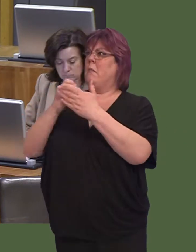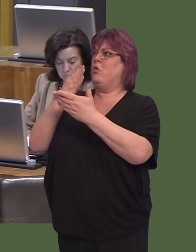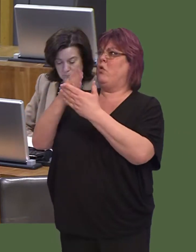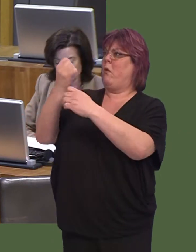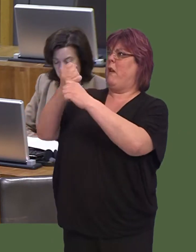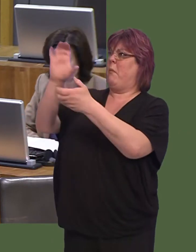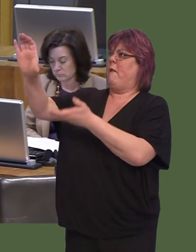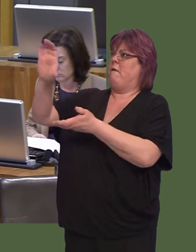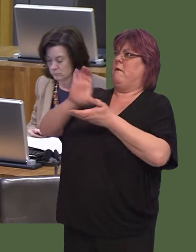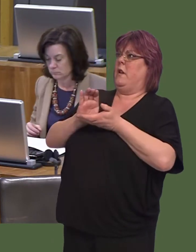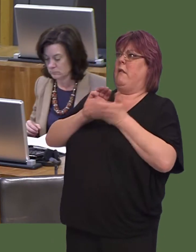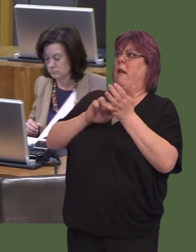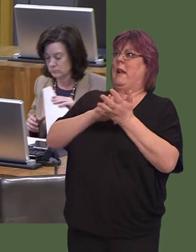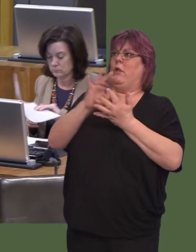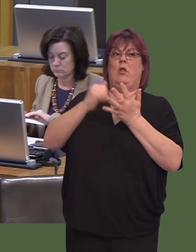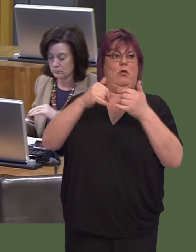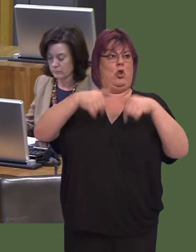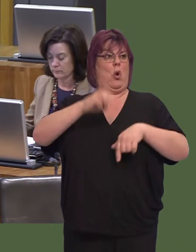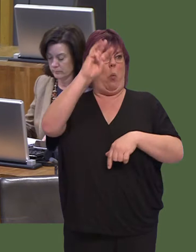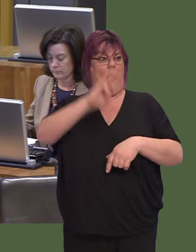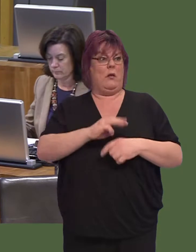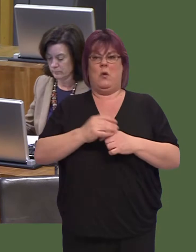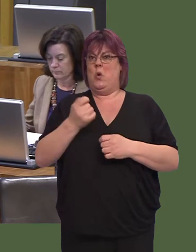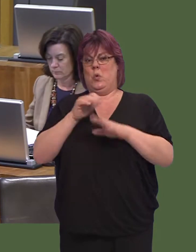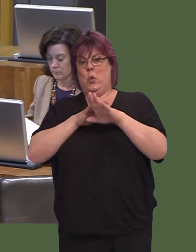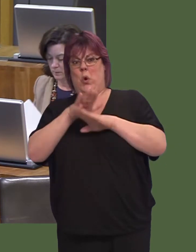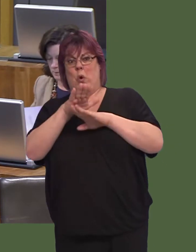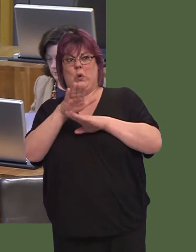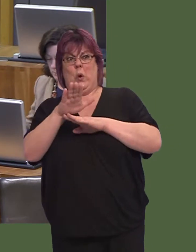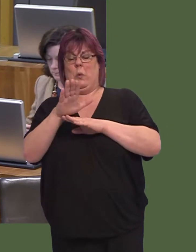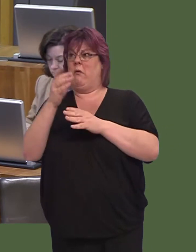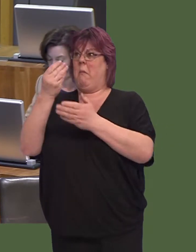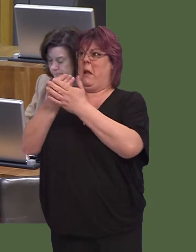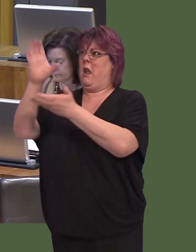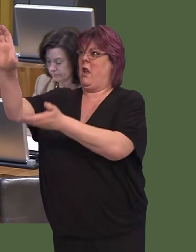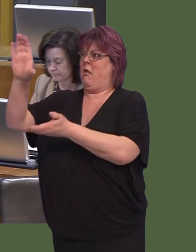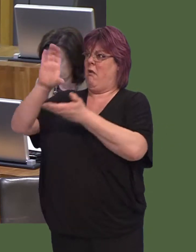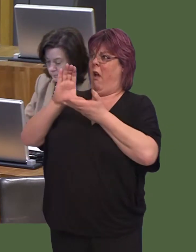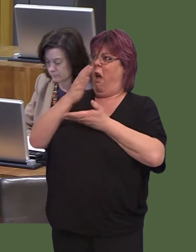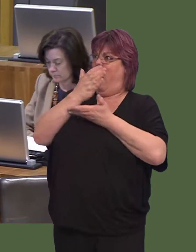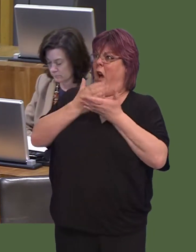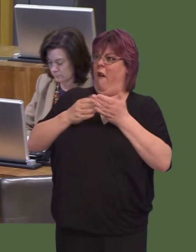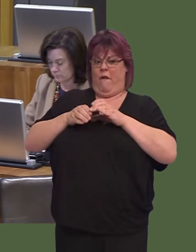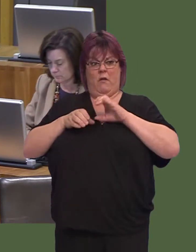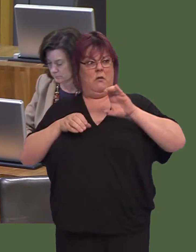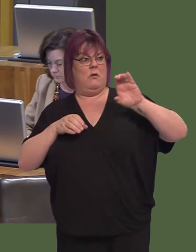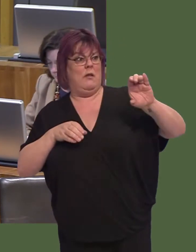Welsh NHS. And we're in a position where fairly soon the NHS will consume half of our resources. And we have